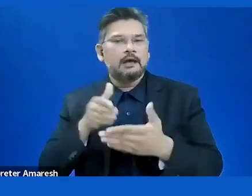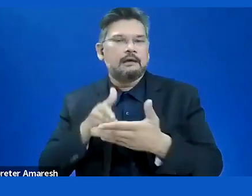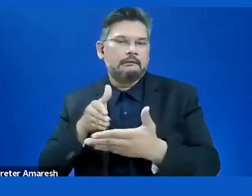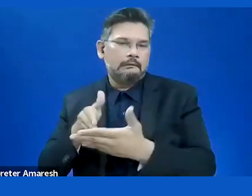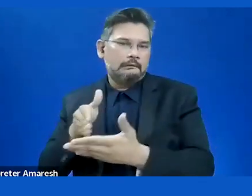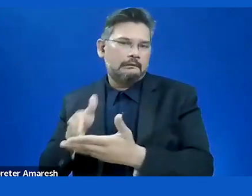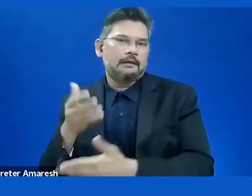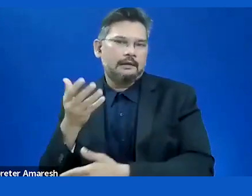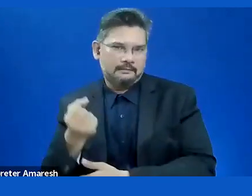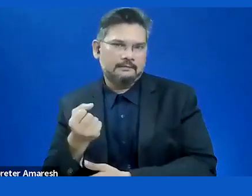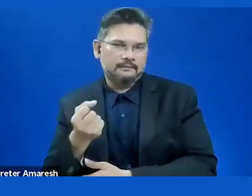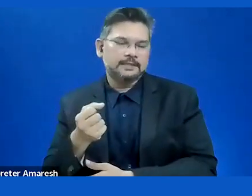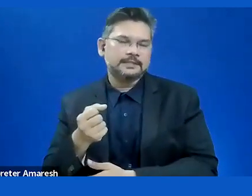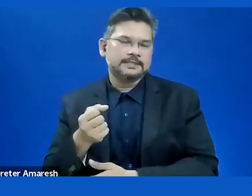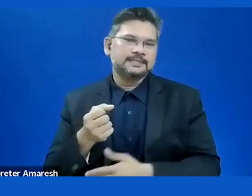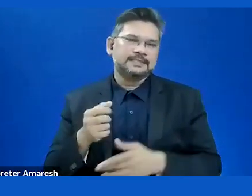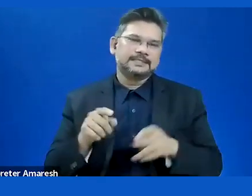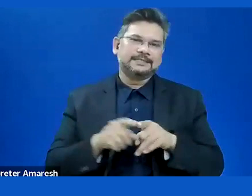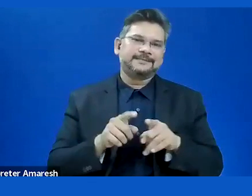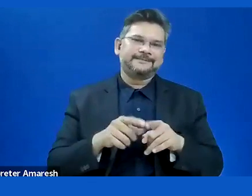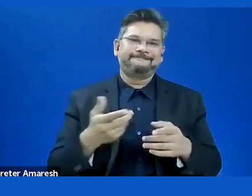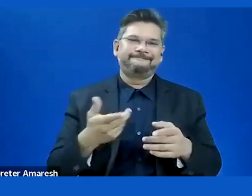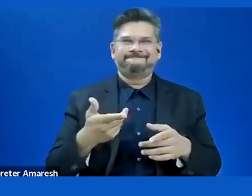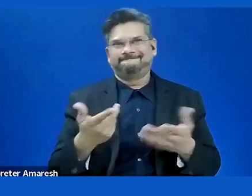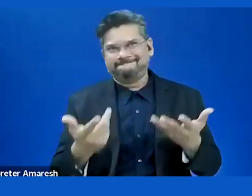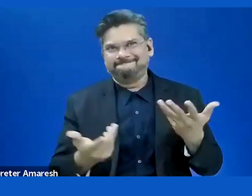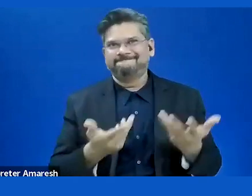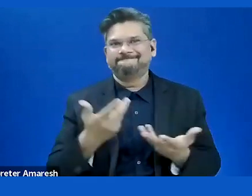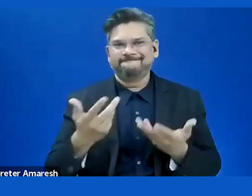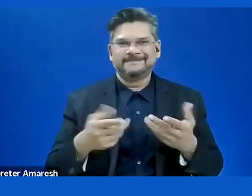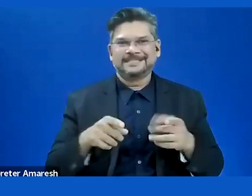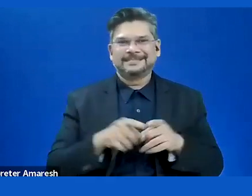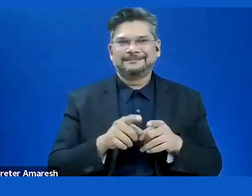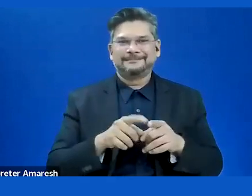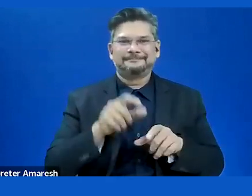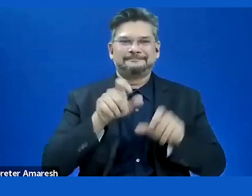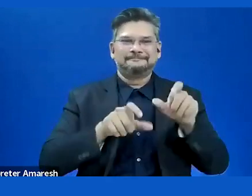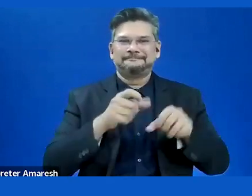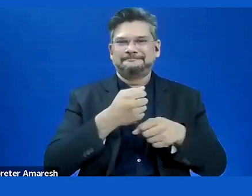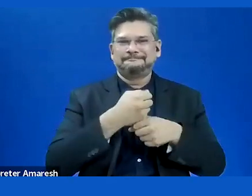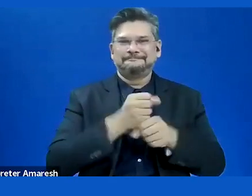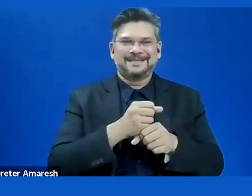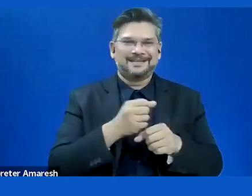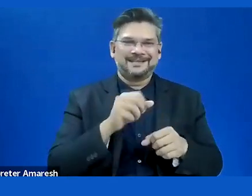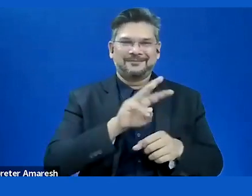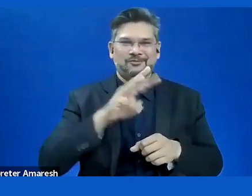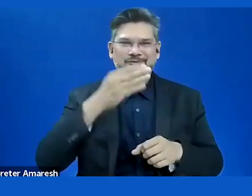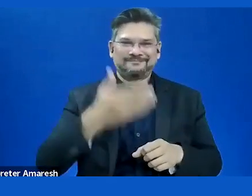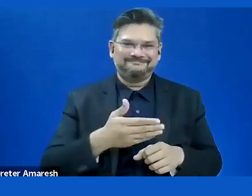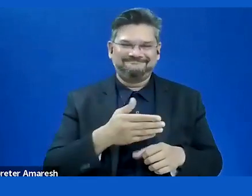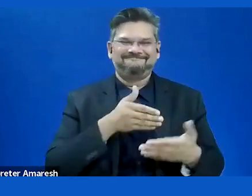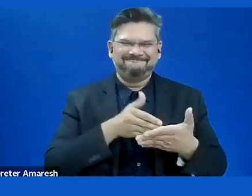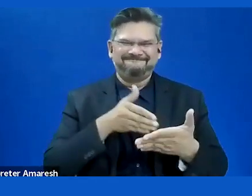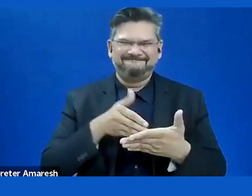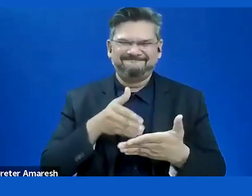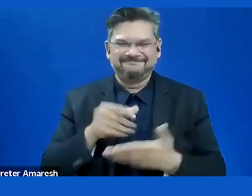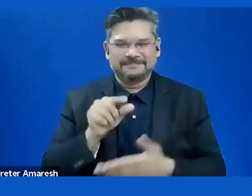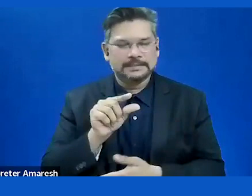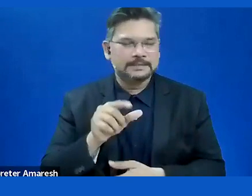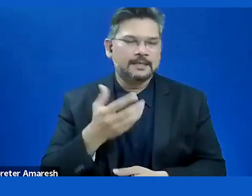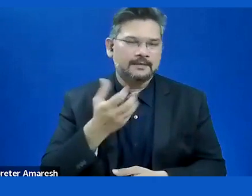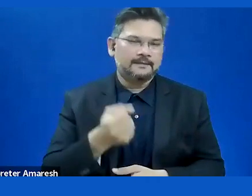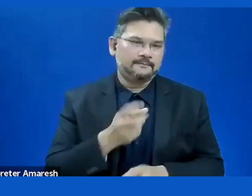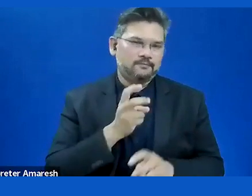of trap that we set for developers that we shouldn't be setting, because like, yeah, that demotivates people, and it results